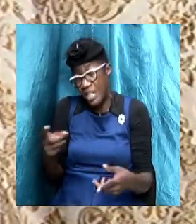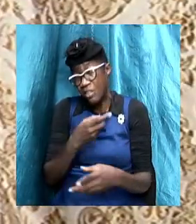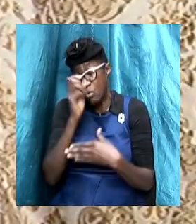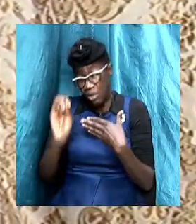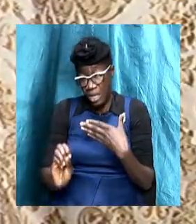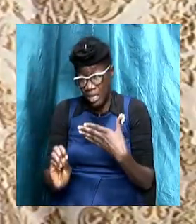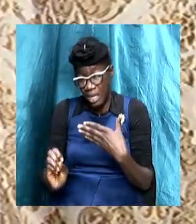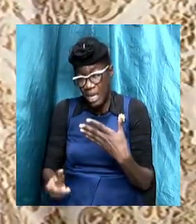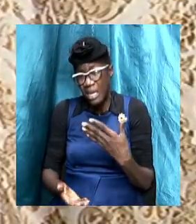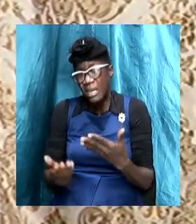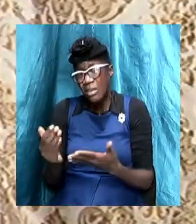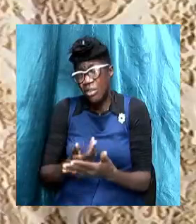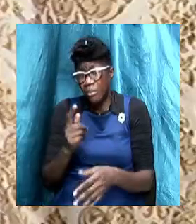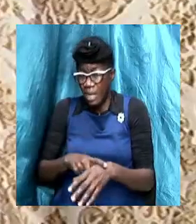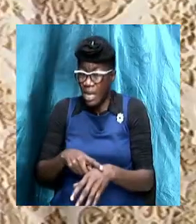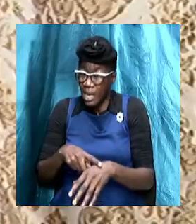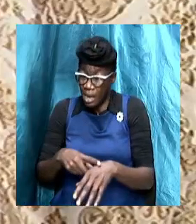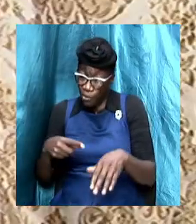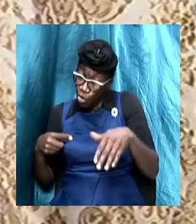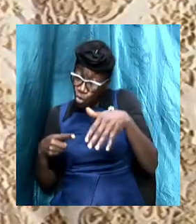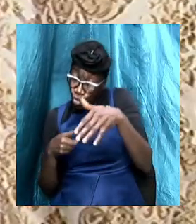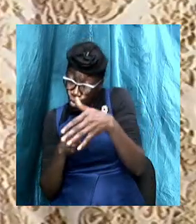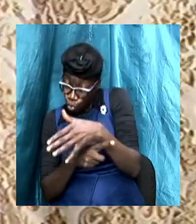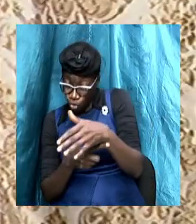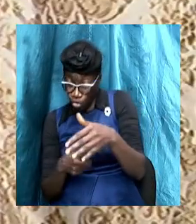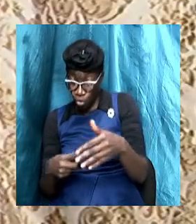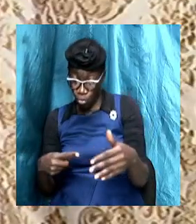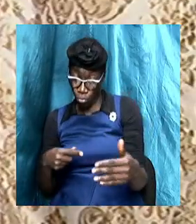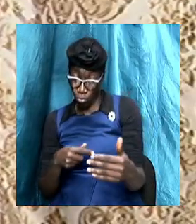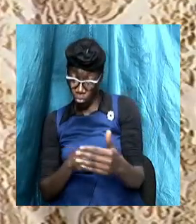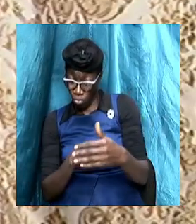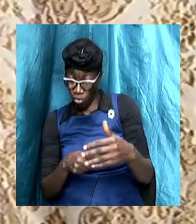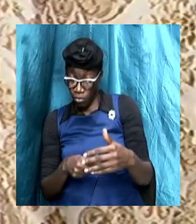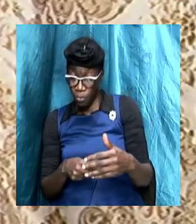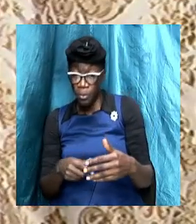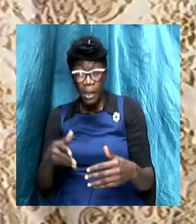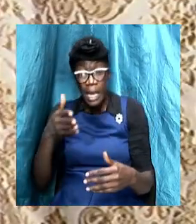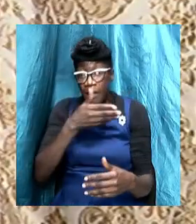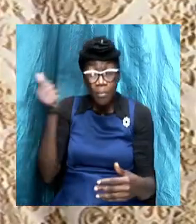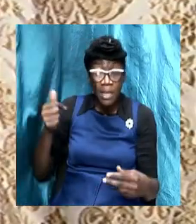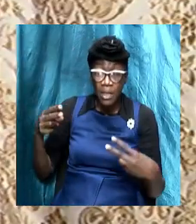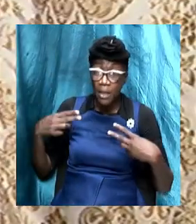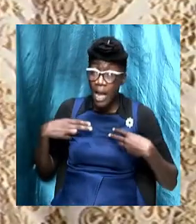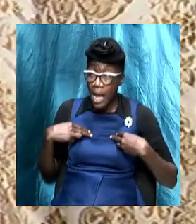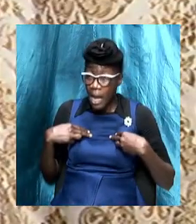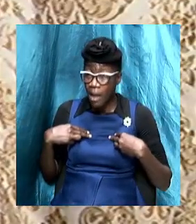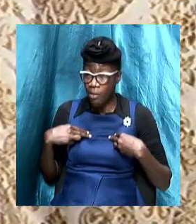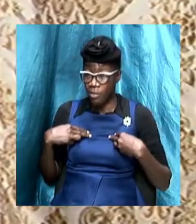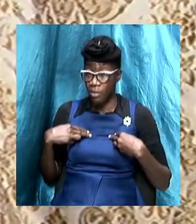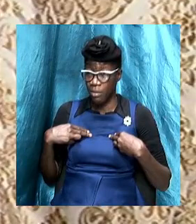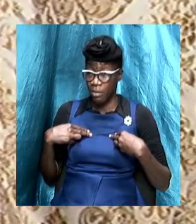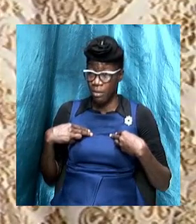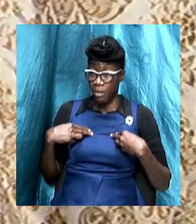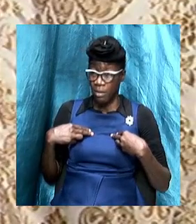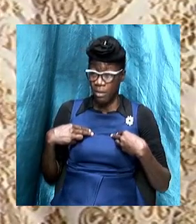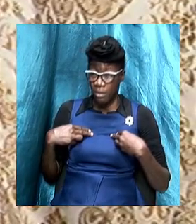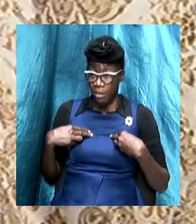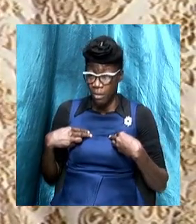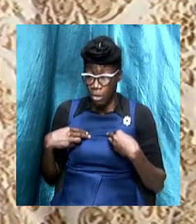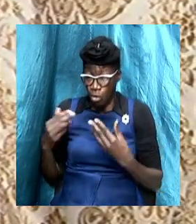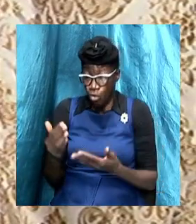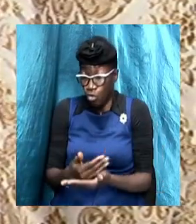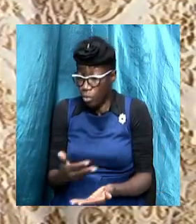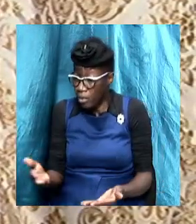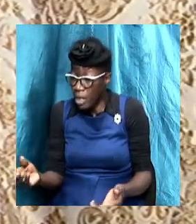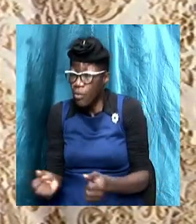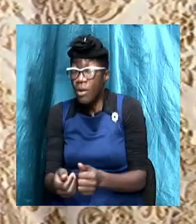to touch you in the thigh because of what you... But it's better to have an encounter with God. Because it's always better to be on the Lord's side than to